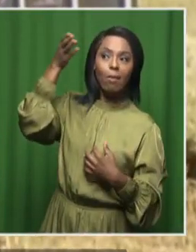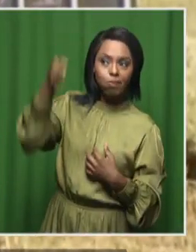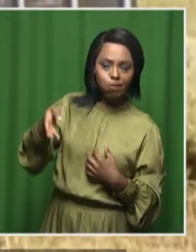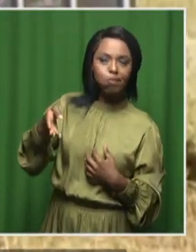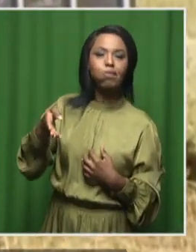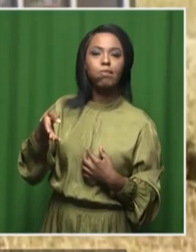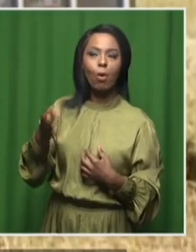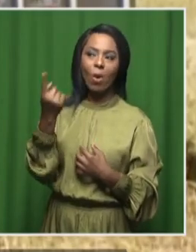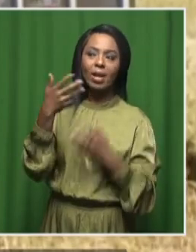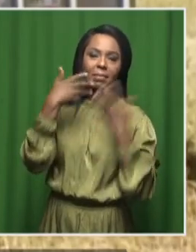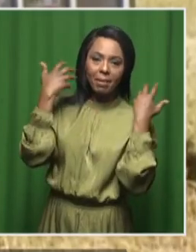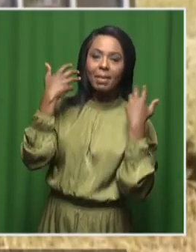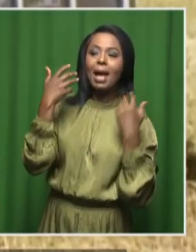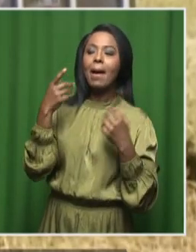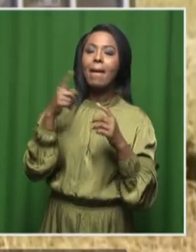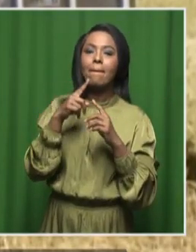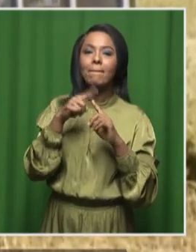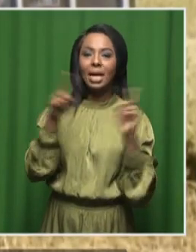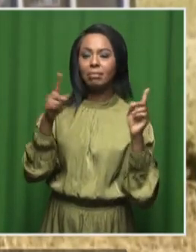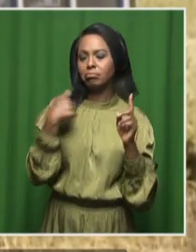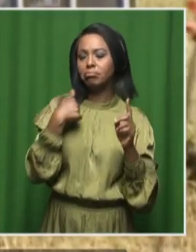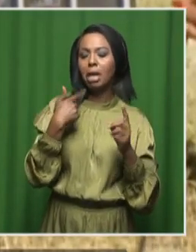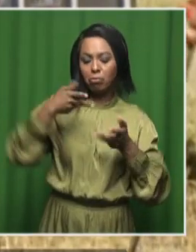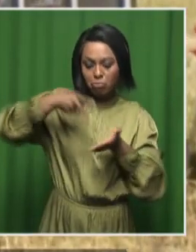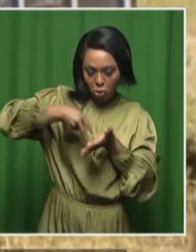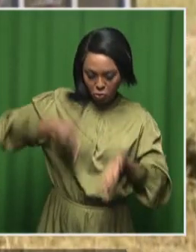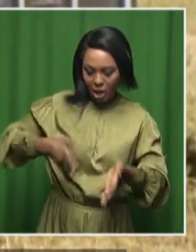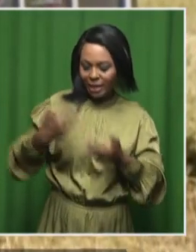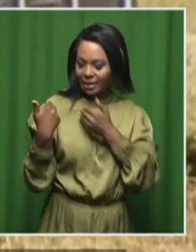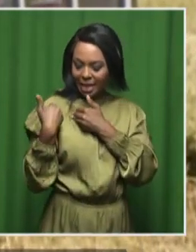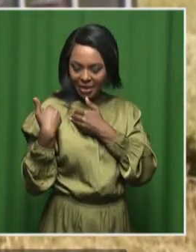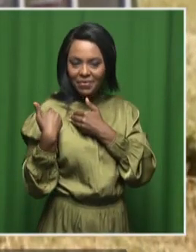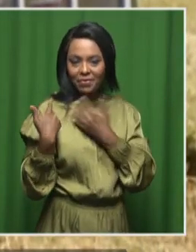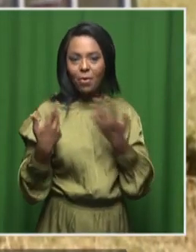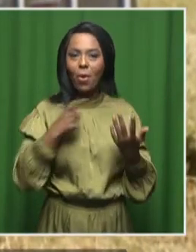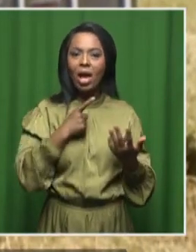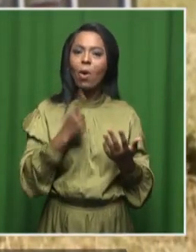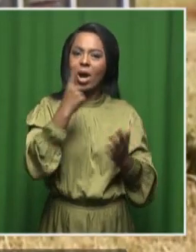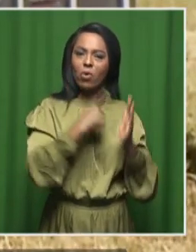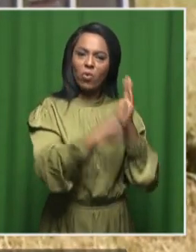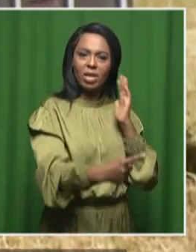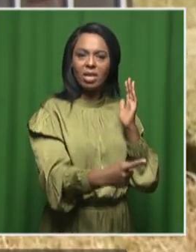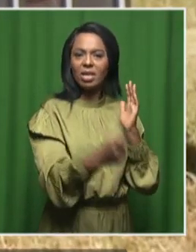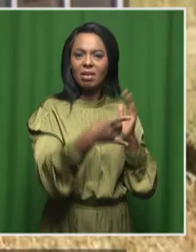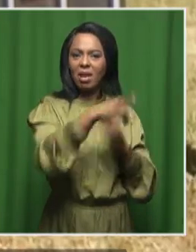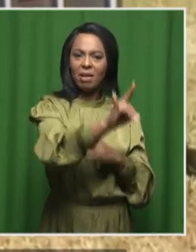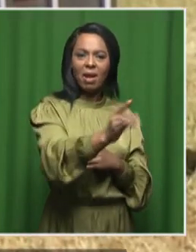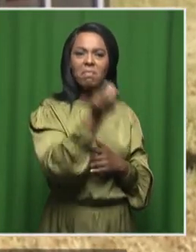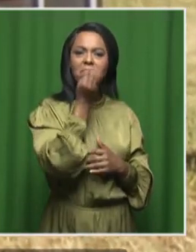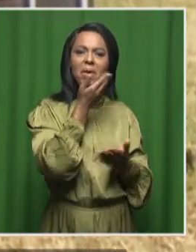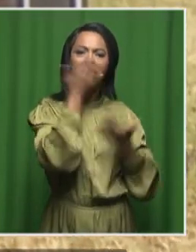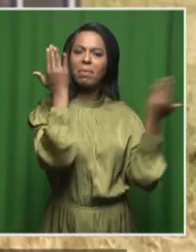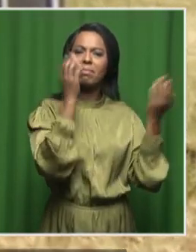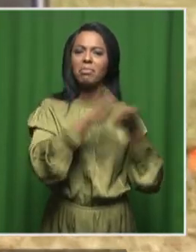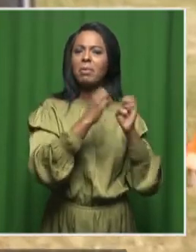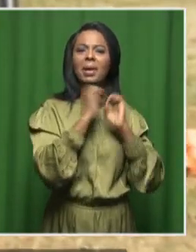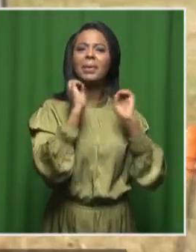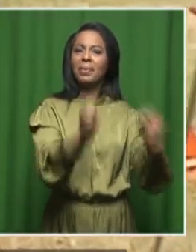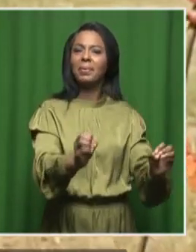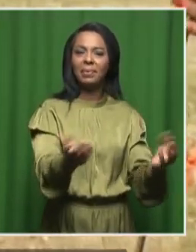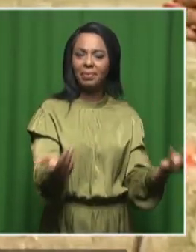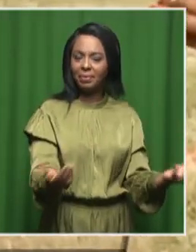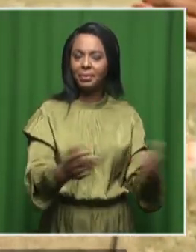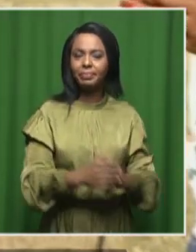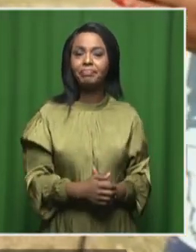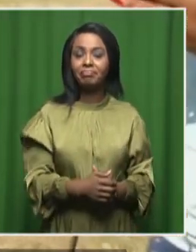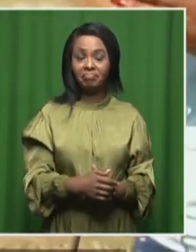able to take about a week without eating. So I'm guessing we are safe for now. So it will be interesting to be able to get